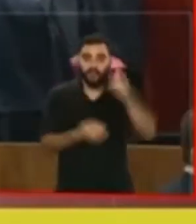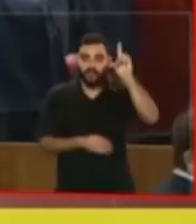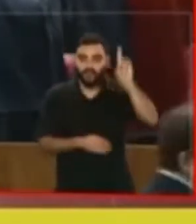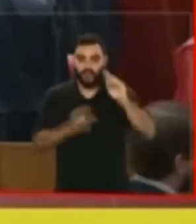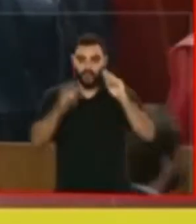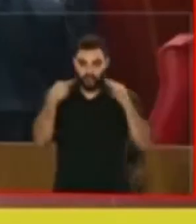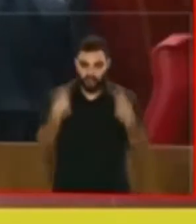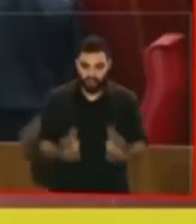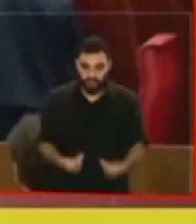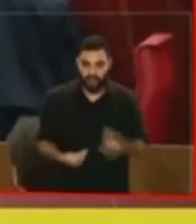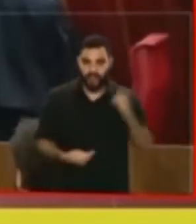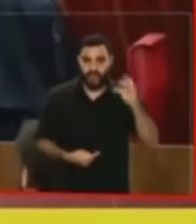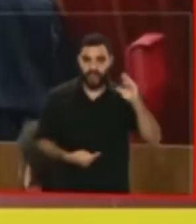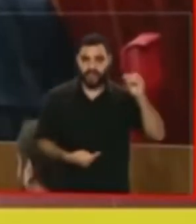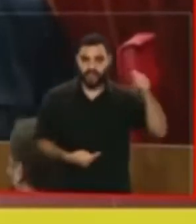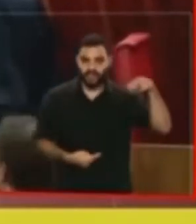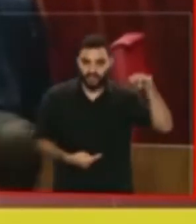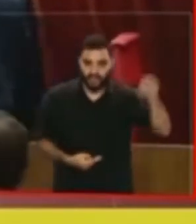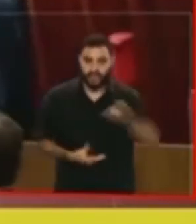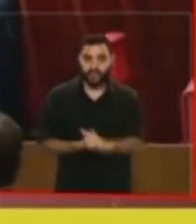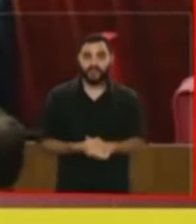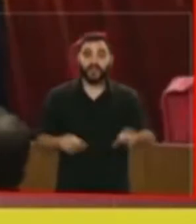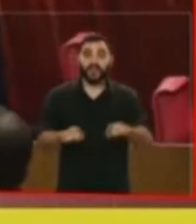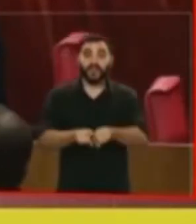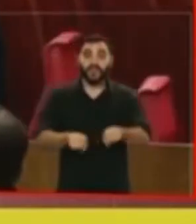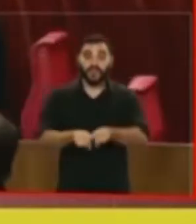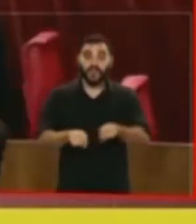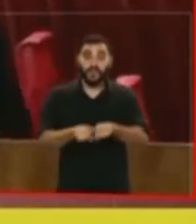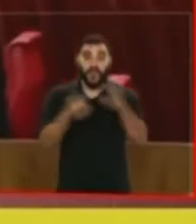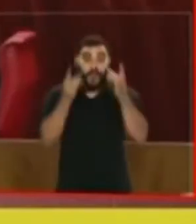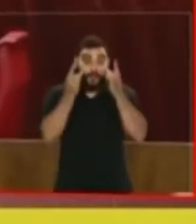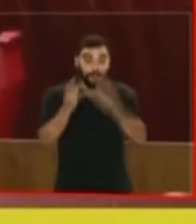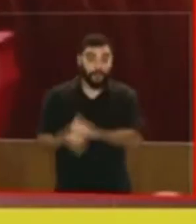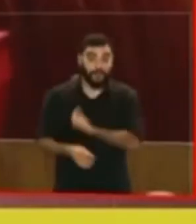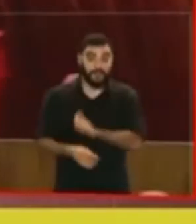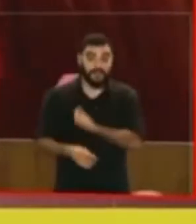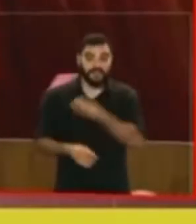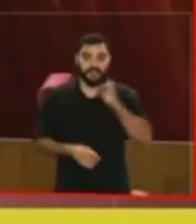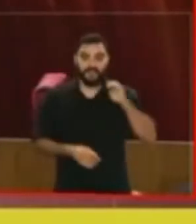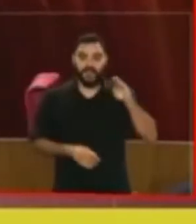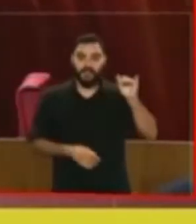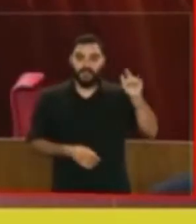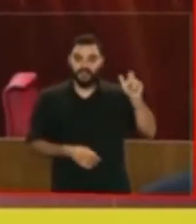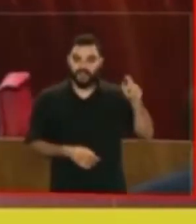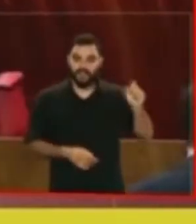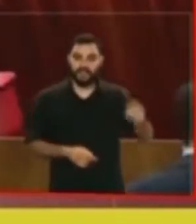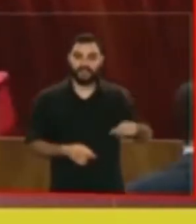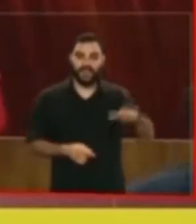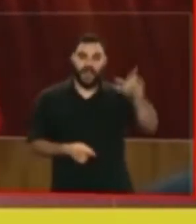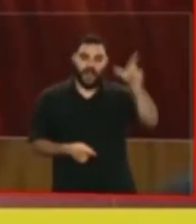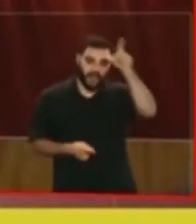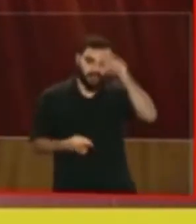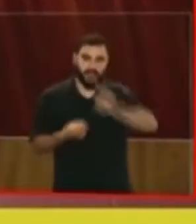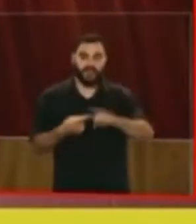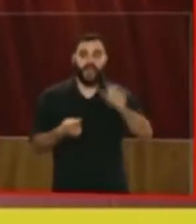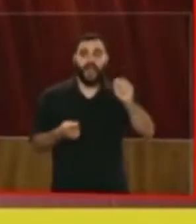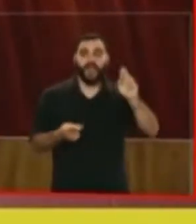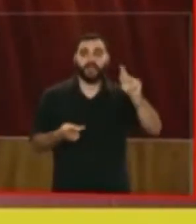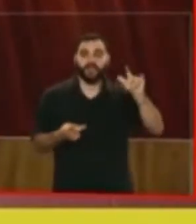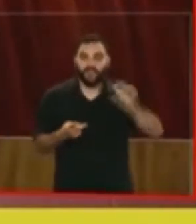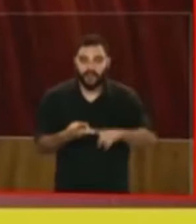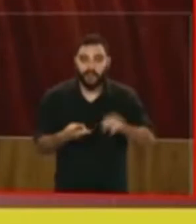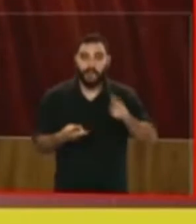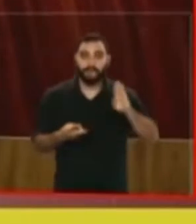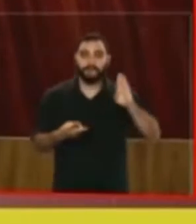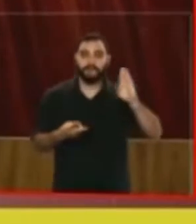today, which were doctored to make it look as if former President Lula had been distributing pamphlets to school children,